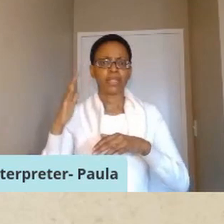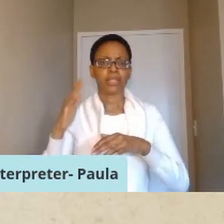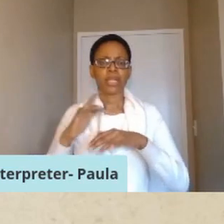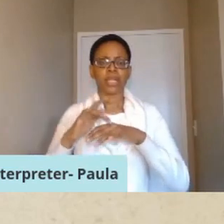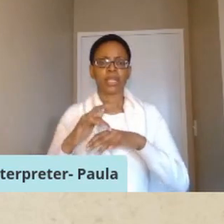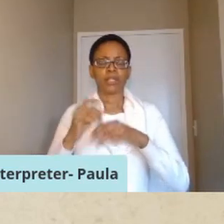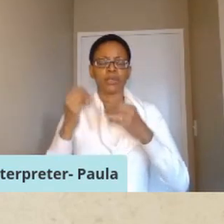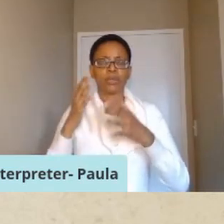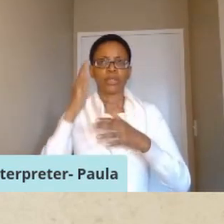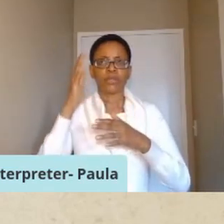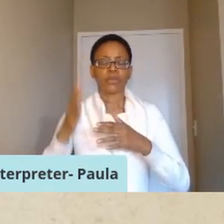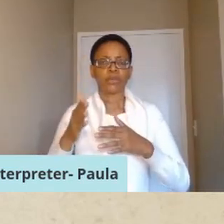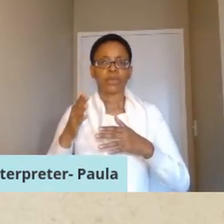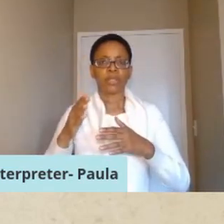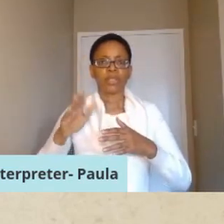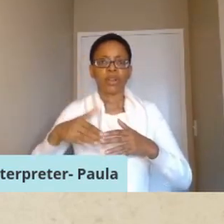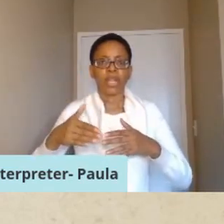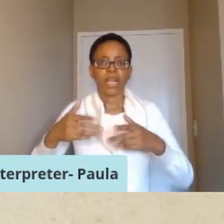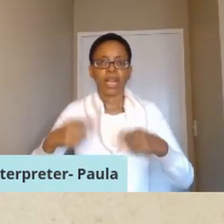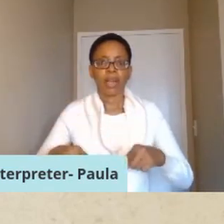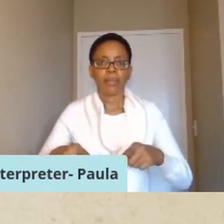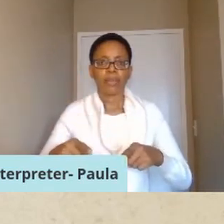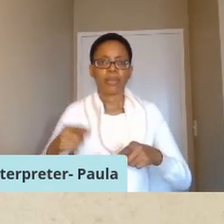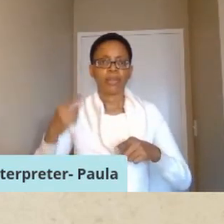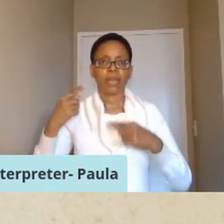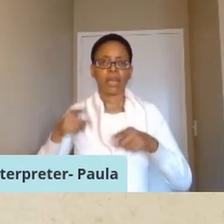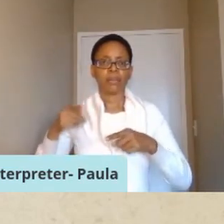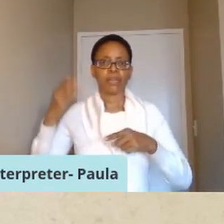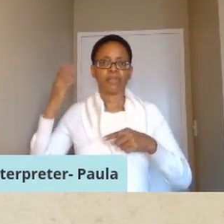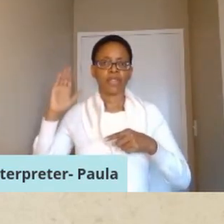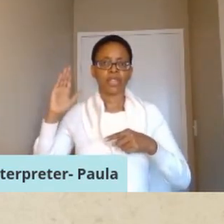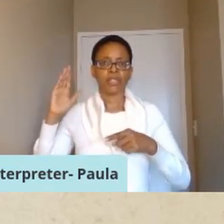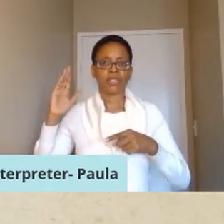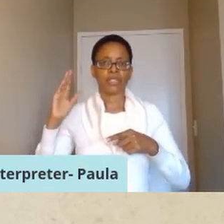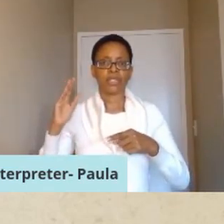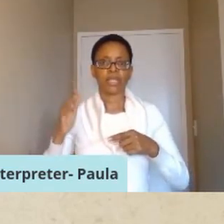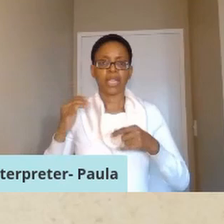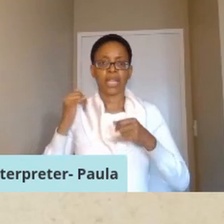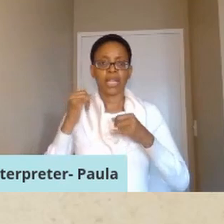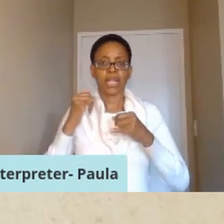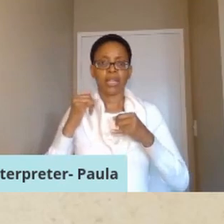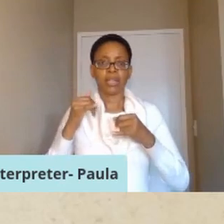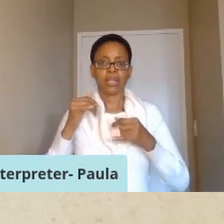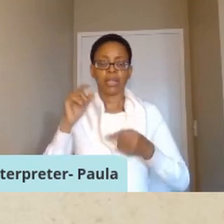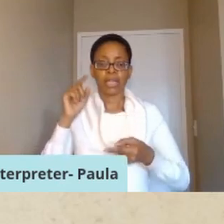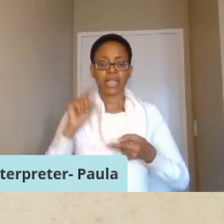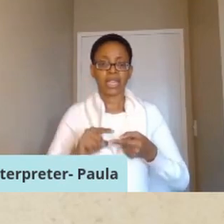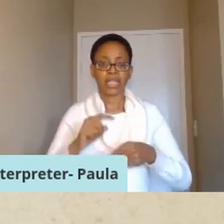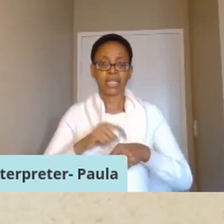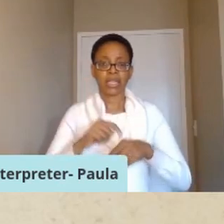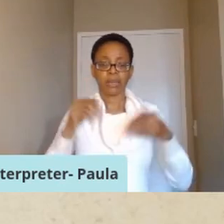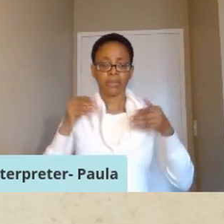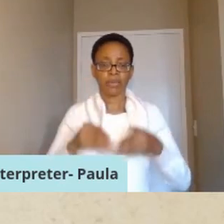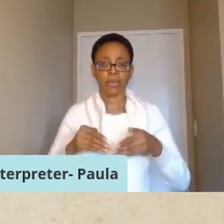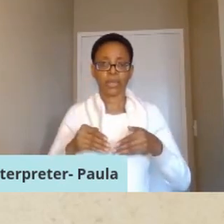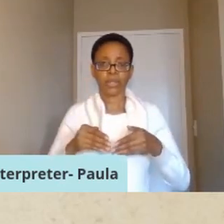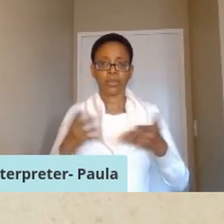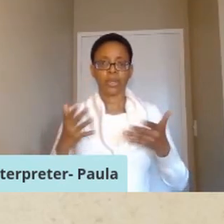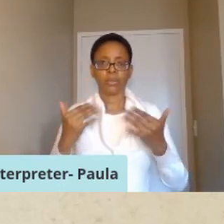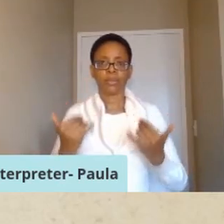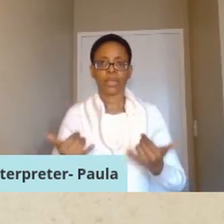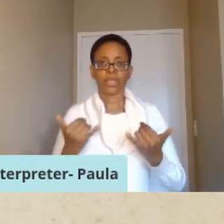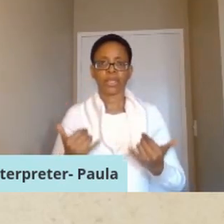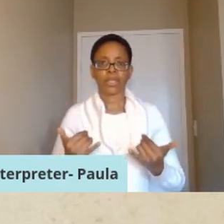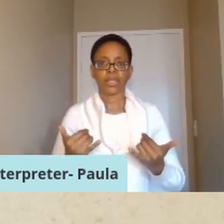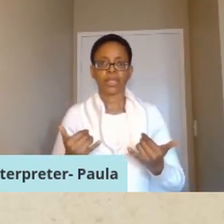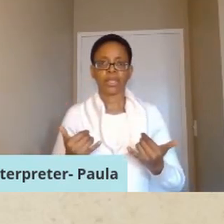much about future still did not happen, then has less for present. And that makes human